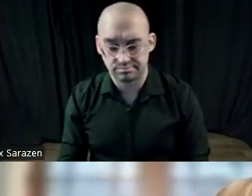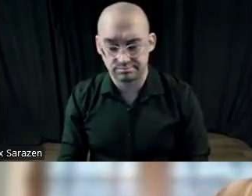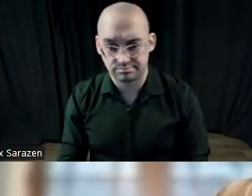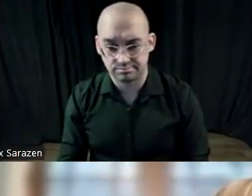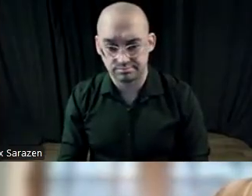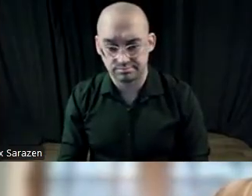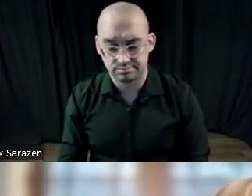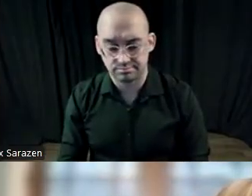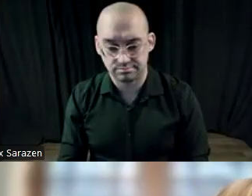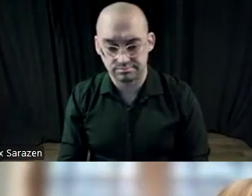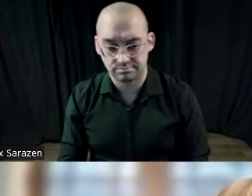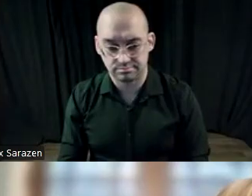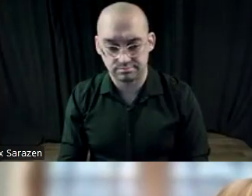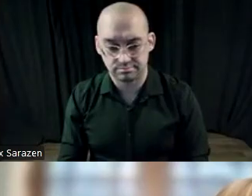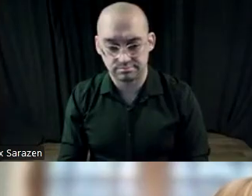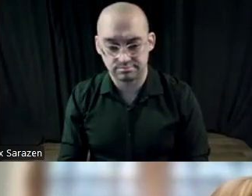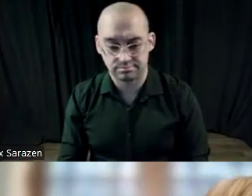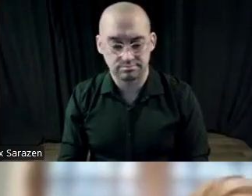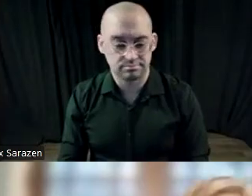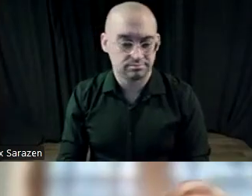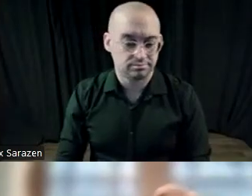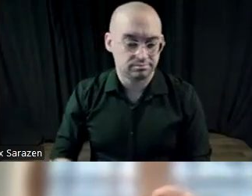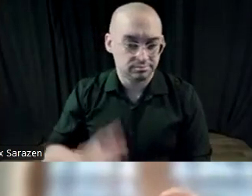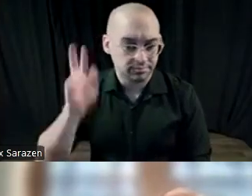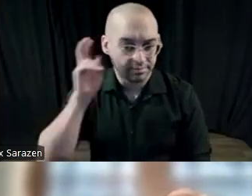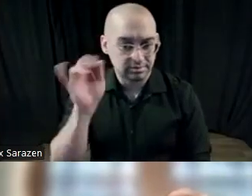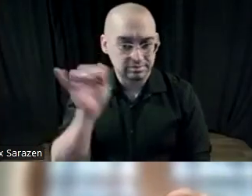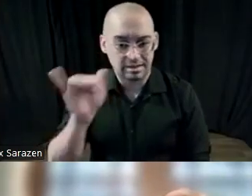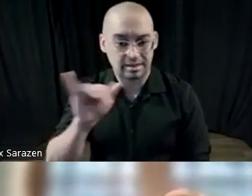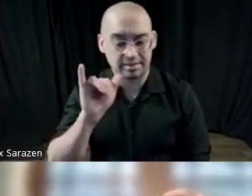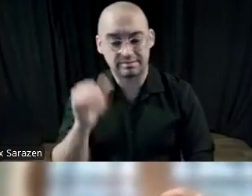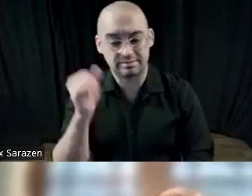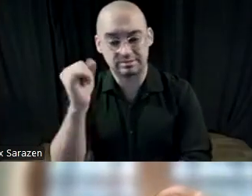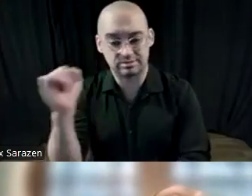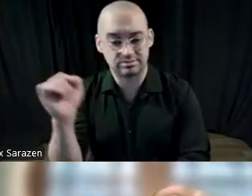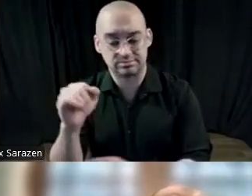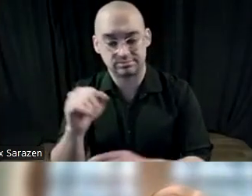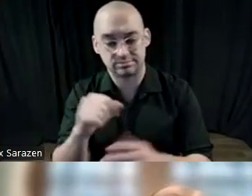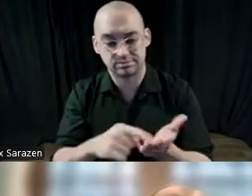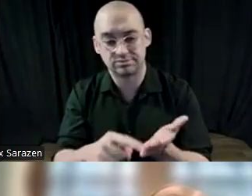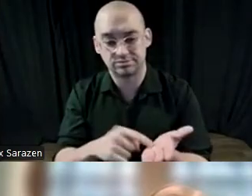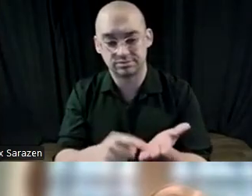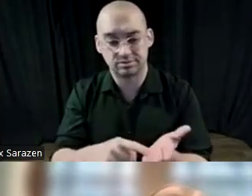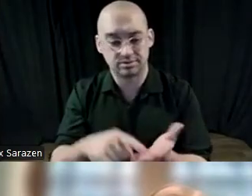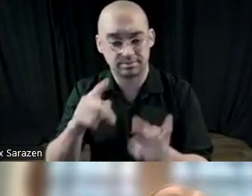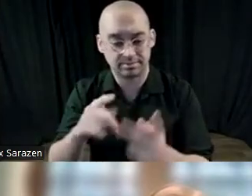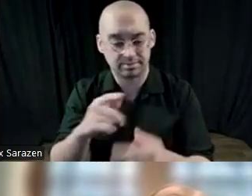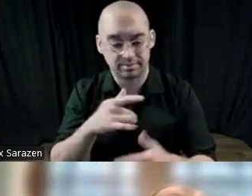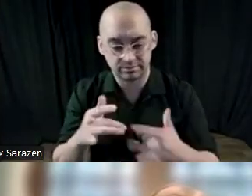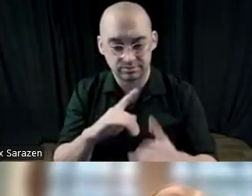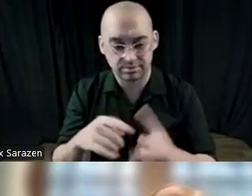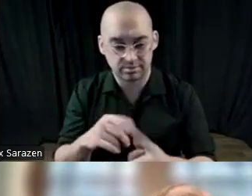It sounds to me like that is a discussion for advocates and people that care about the program to have, right?